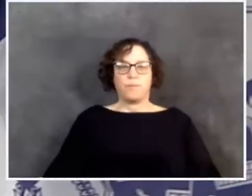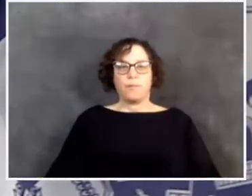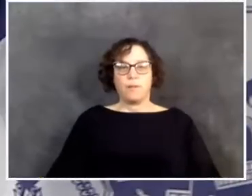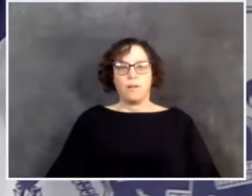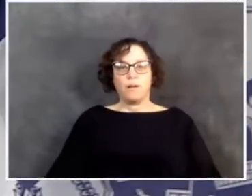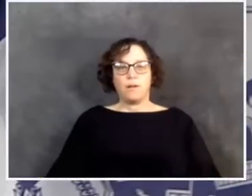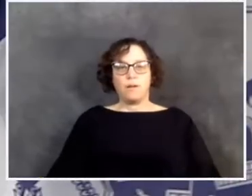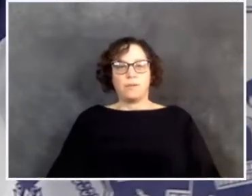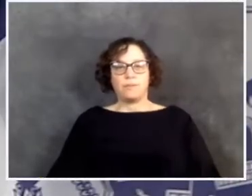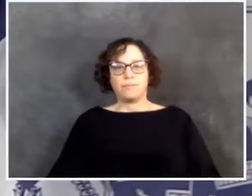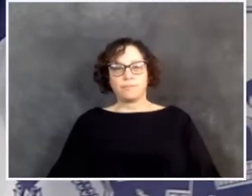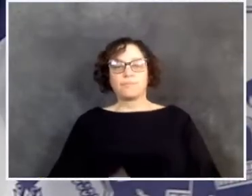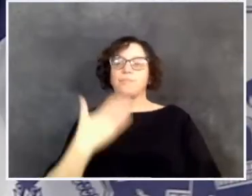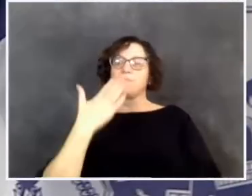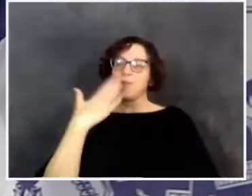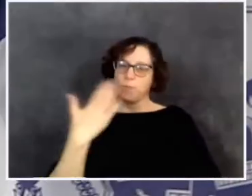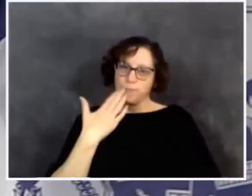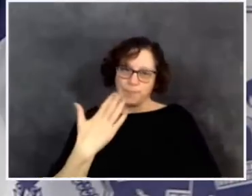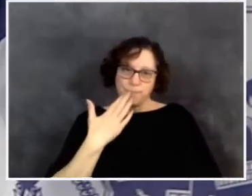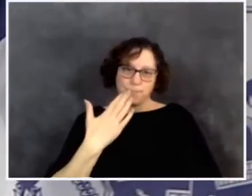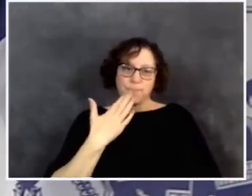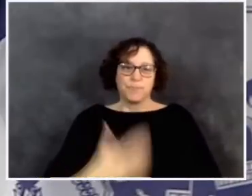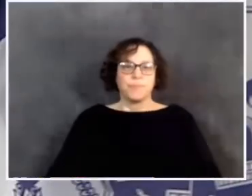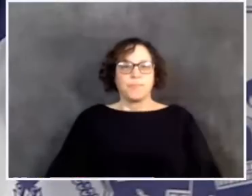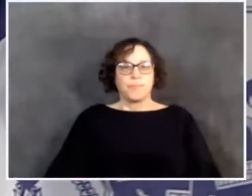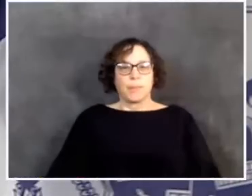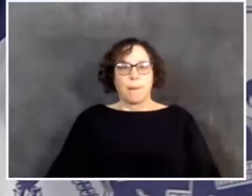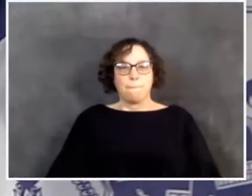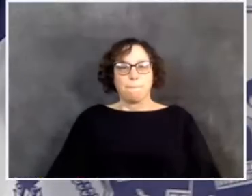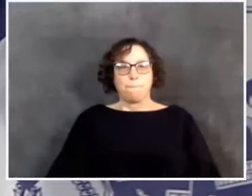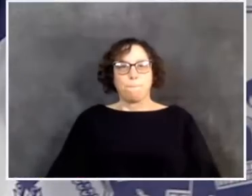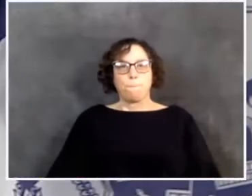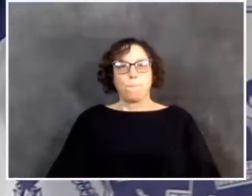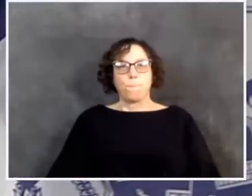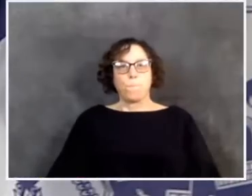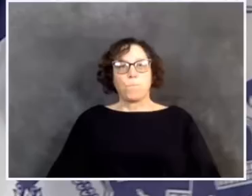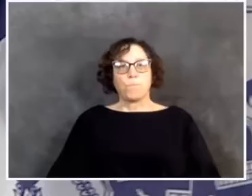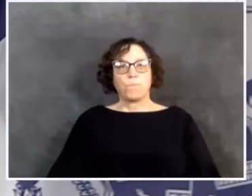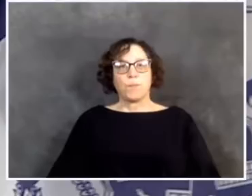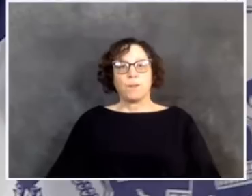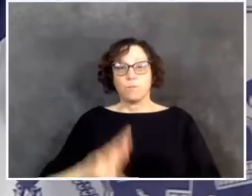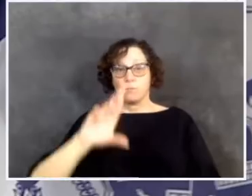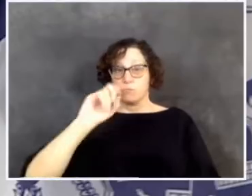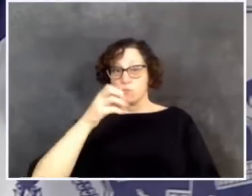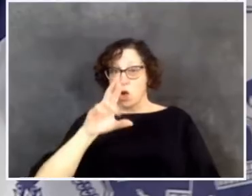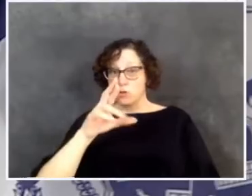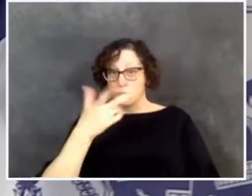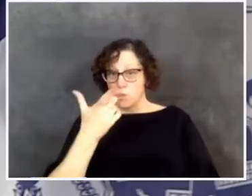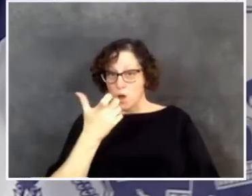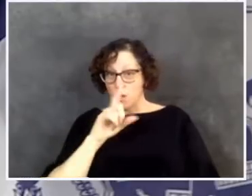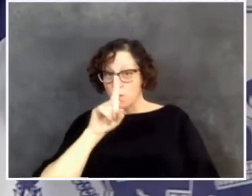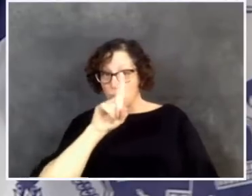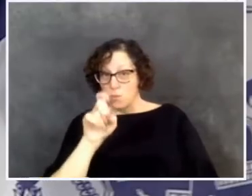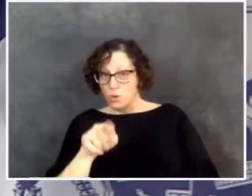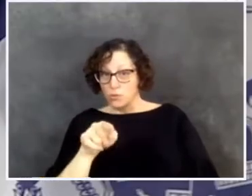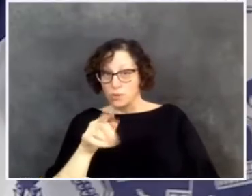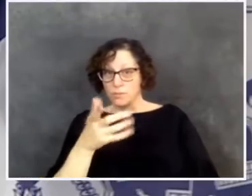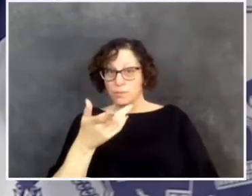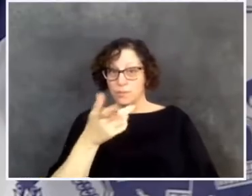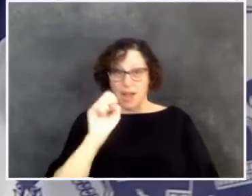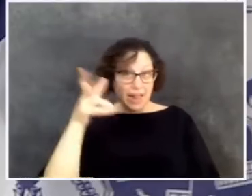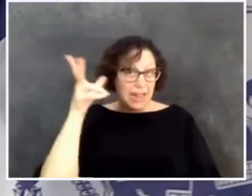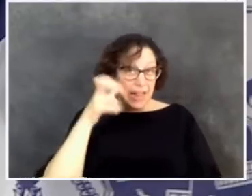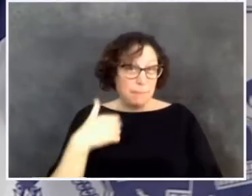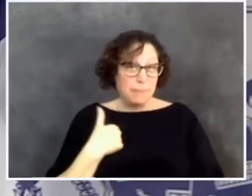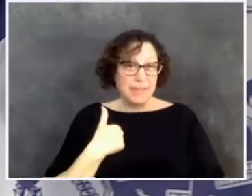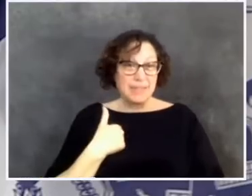Do we have Roger back or not? Roger, are you with us? Mayor, Roger, Mayor, can you hear me? Can you hear me, Roger? Yeah, can you